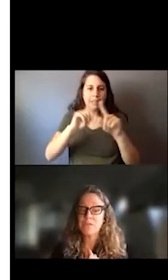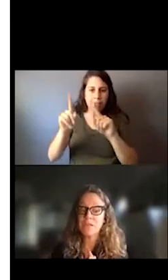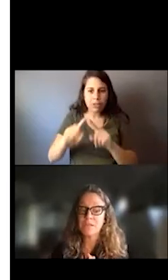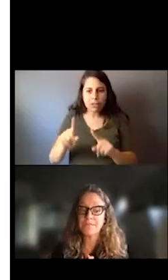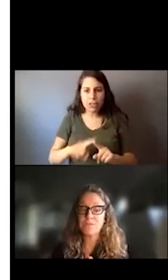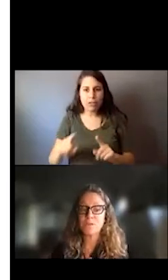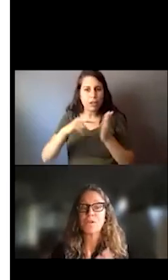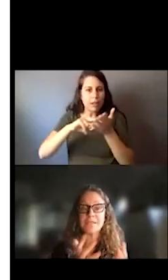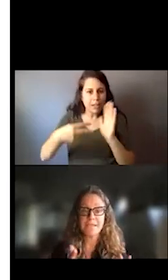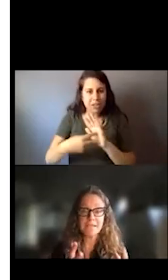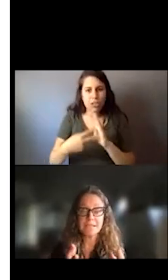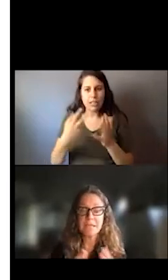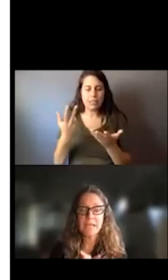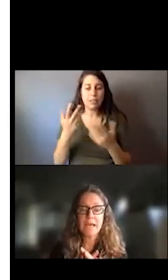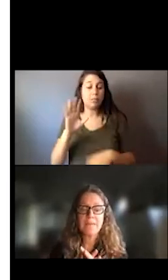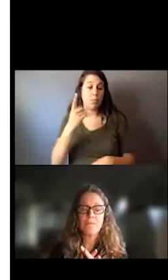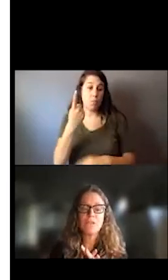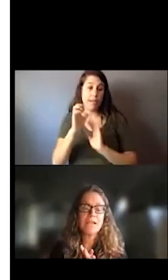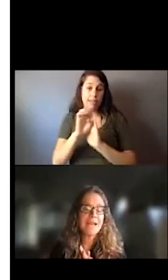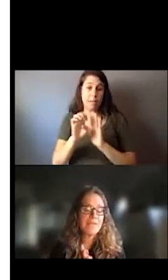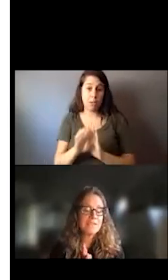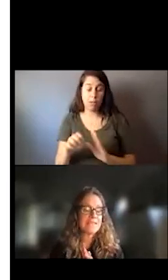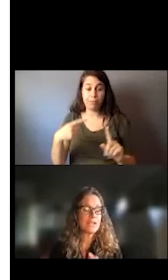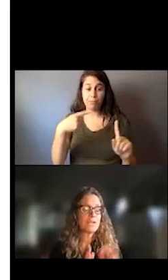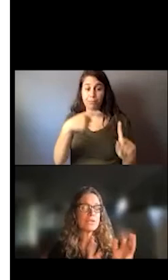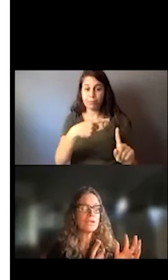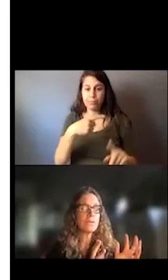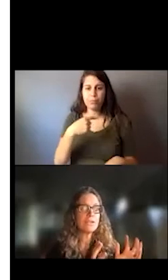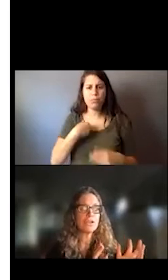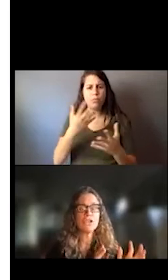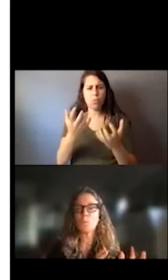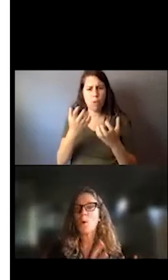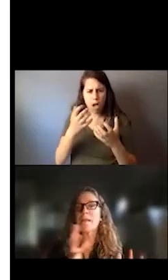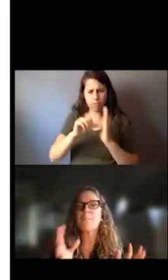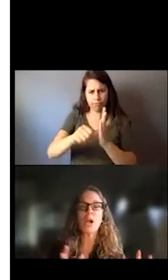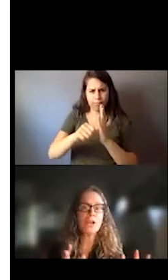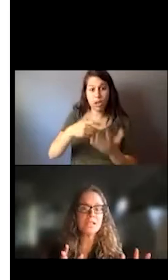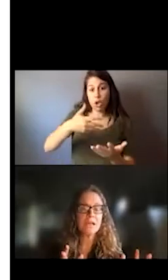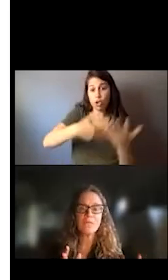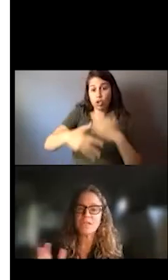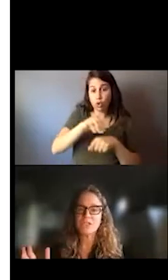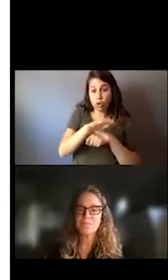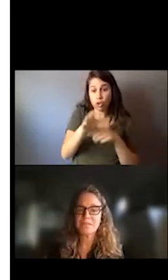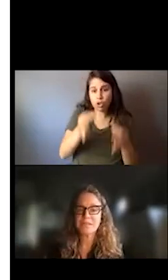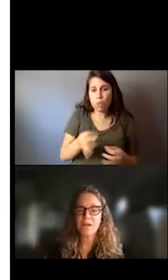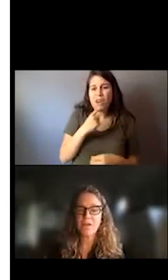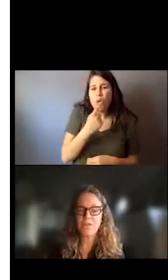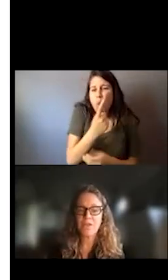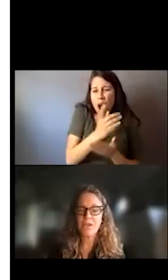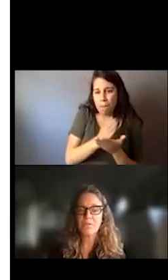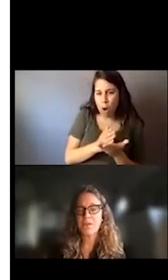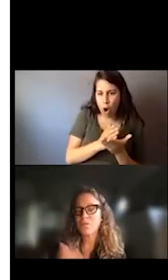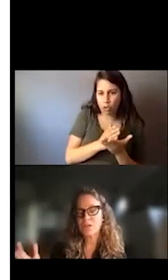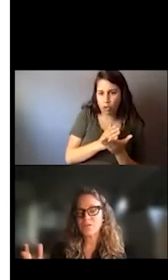efforts in this field. So for instance, we tried to emphasize that social determinants are just one part of what shapes